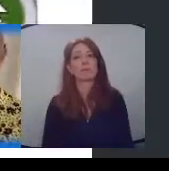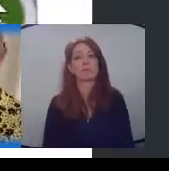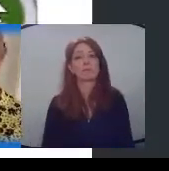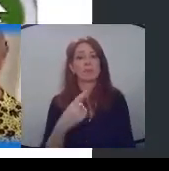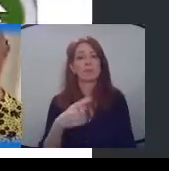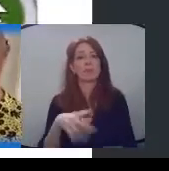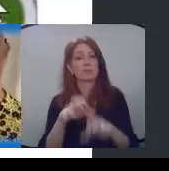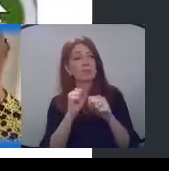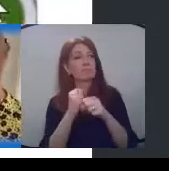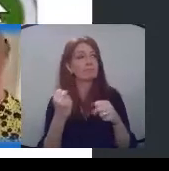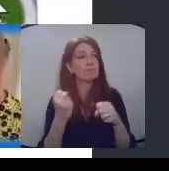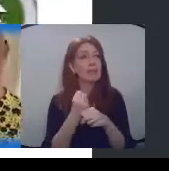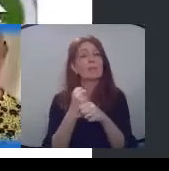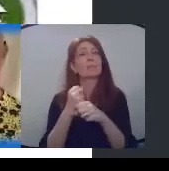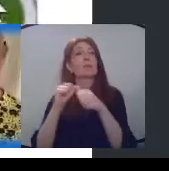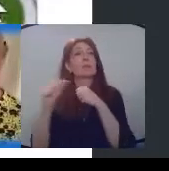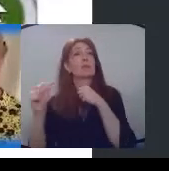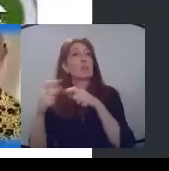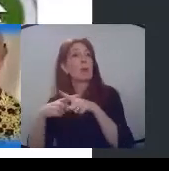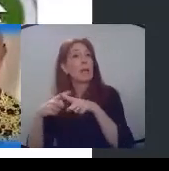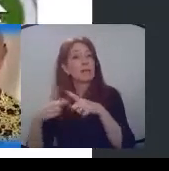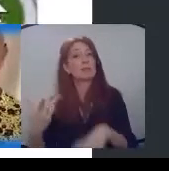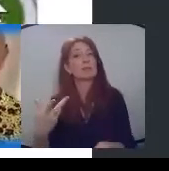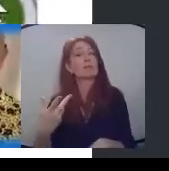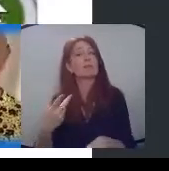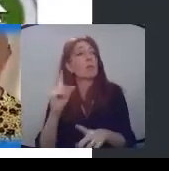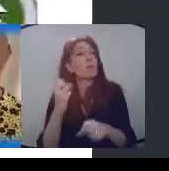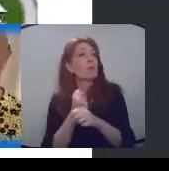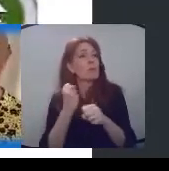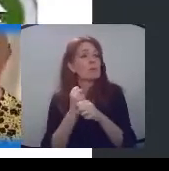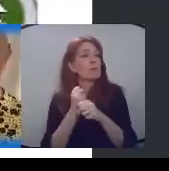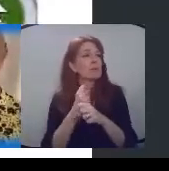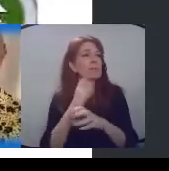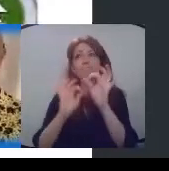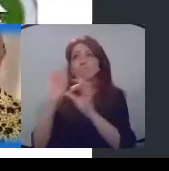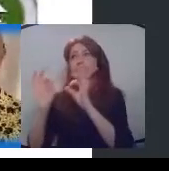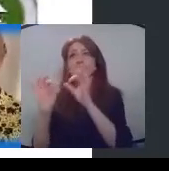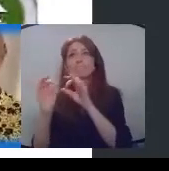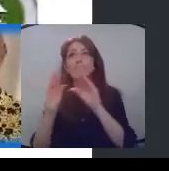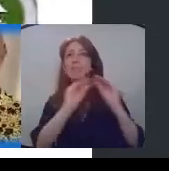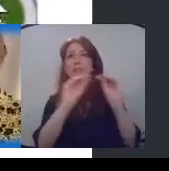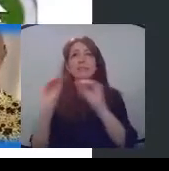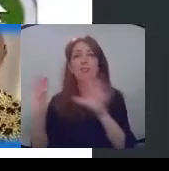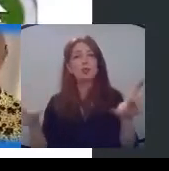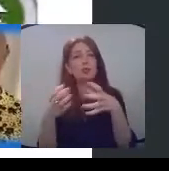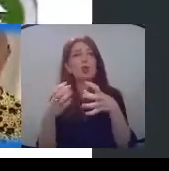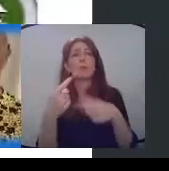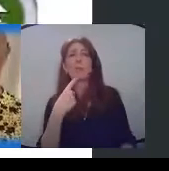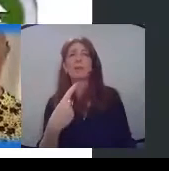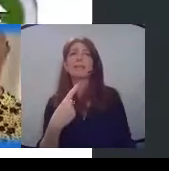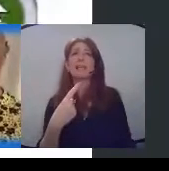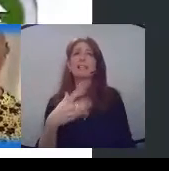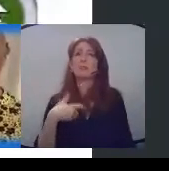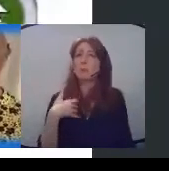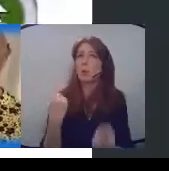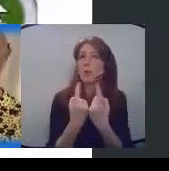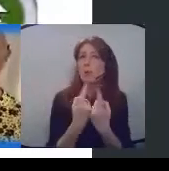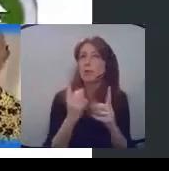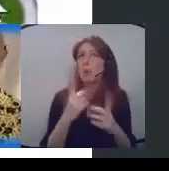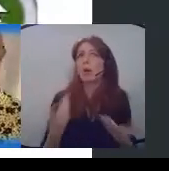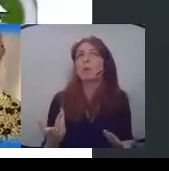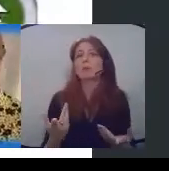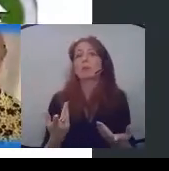some of the guys over at Sport England. And essentially, what we did is that we surveyed a bunch of coaches, and we said, look, what are your pain points? What we found